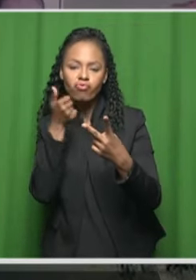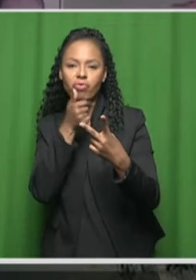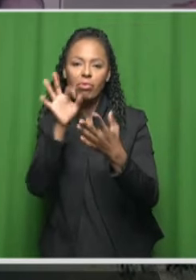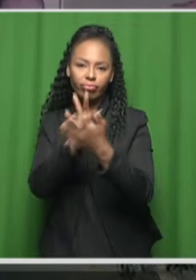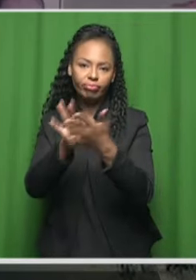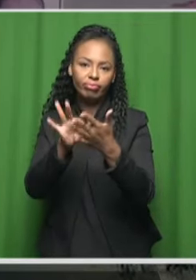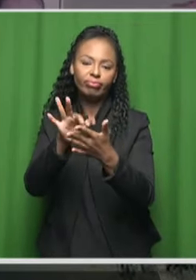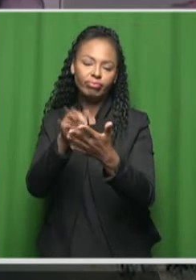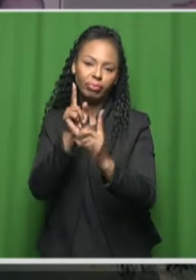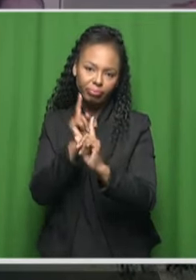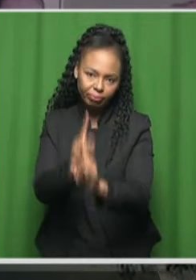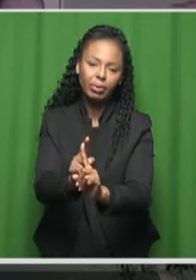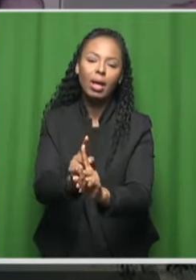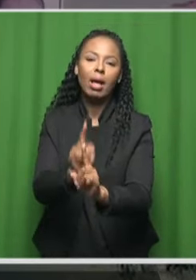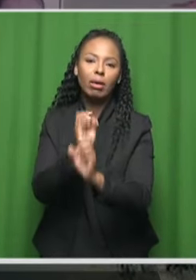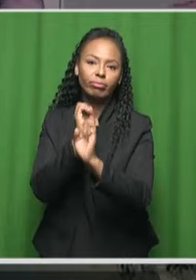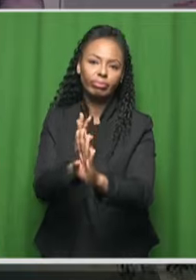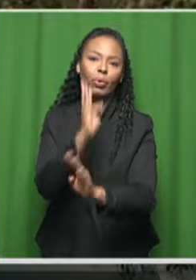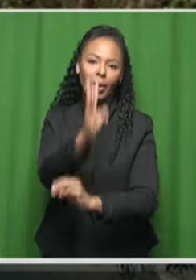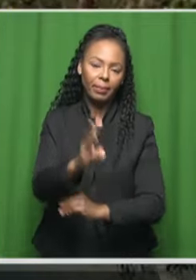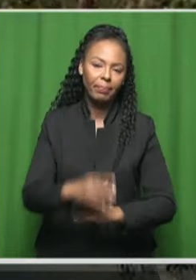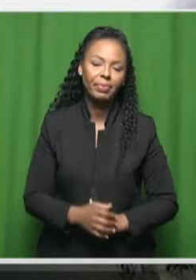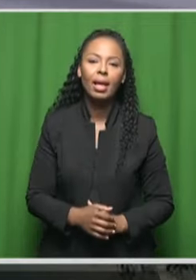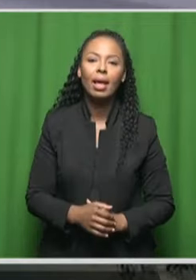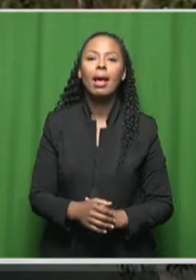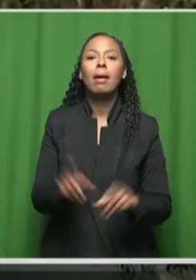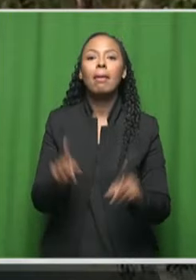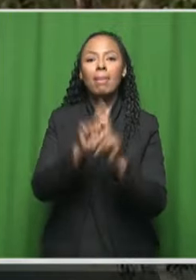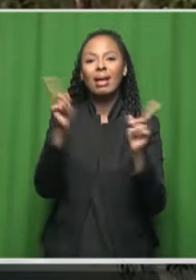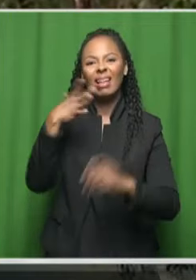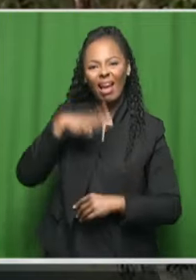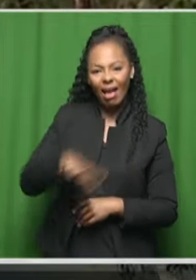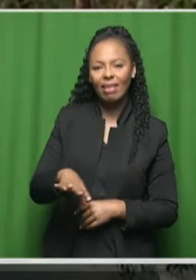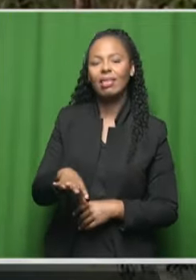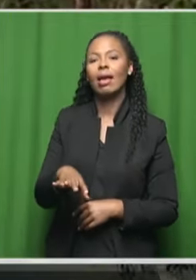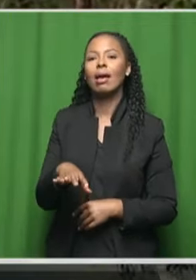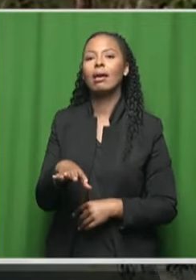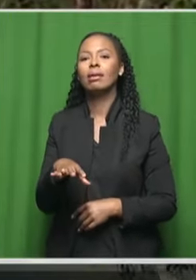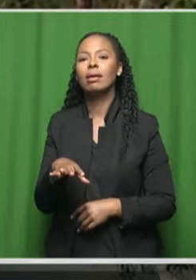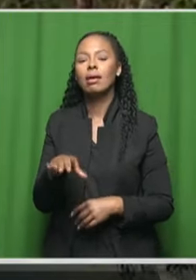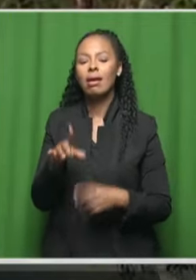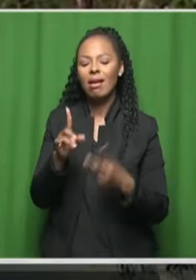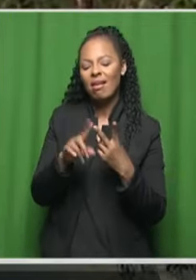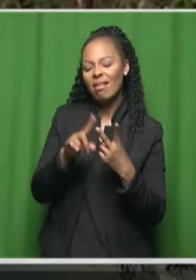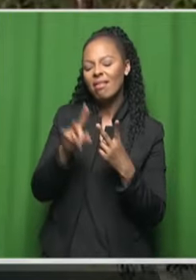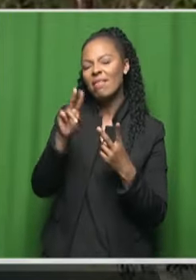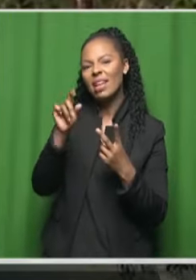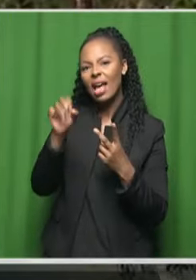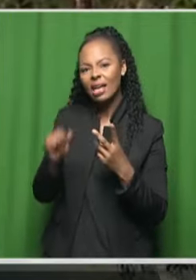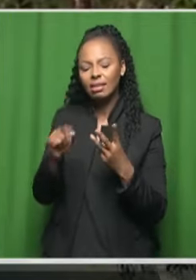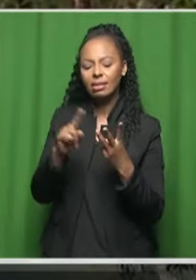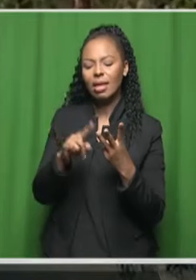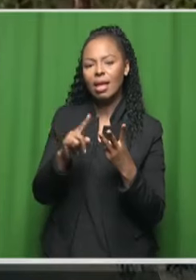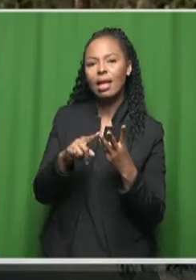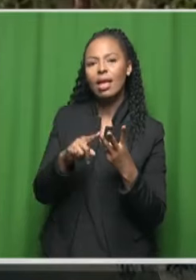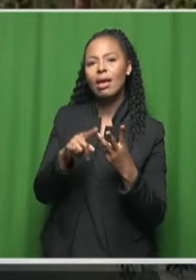previously governor of the province of Inyambane. But the other ones, Venance Mondlane and Lutero Mang from MDM and